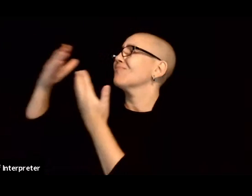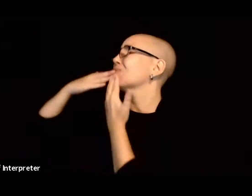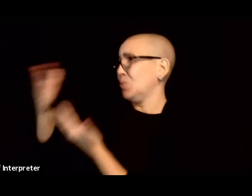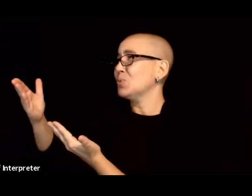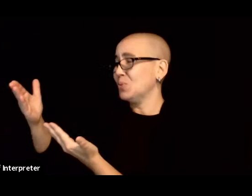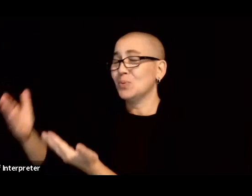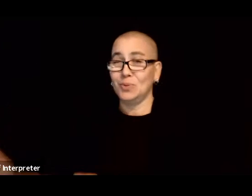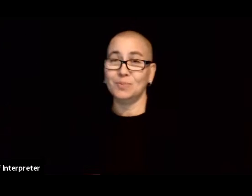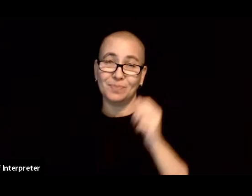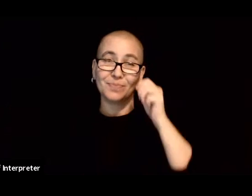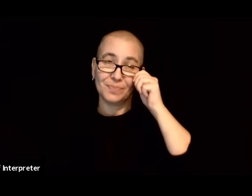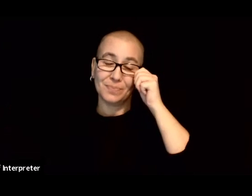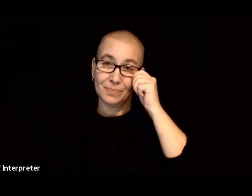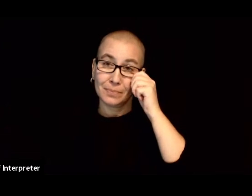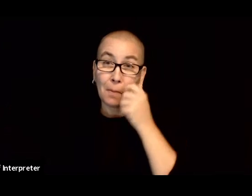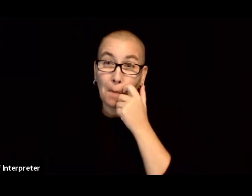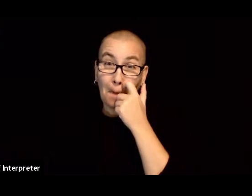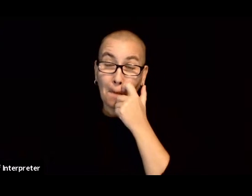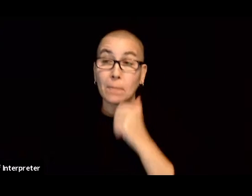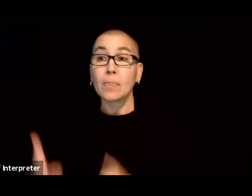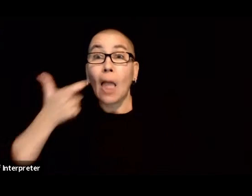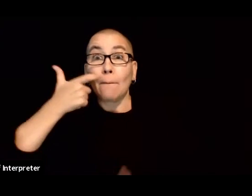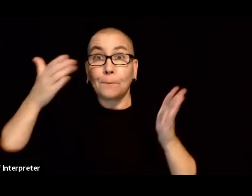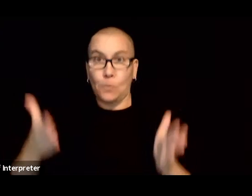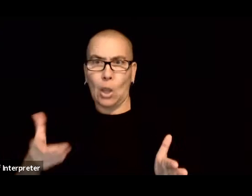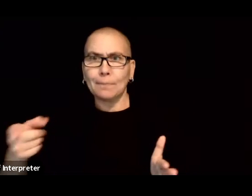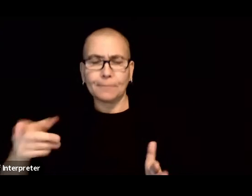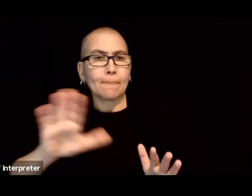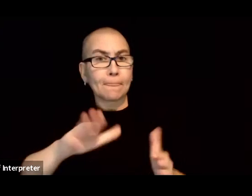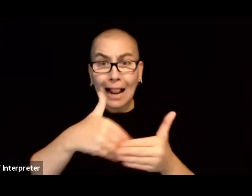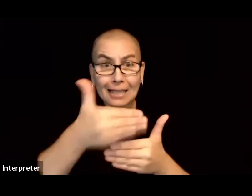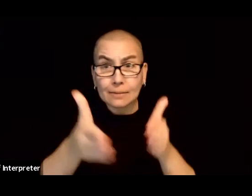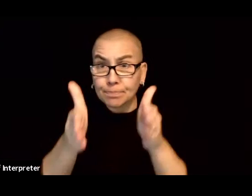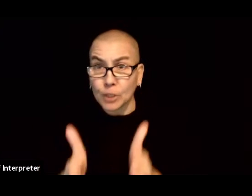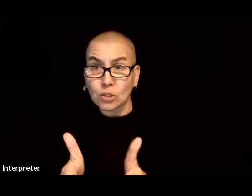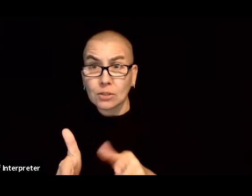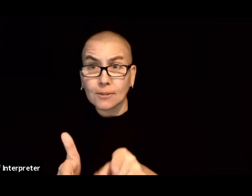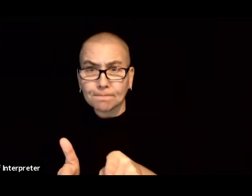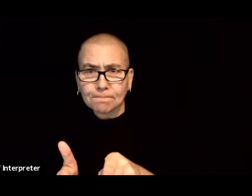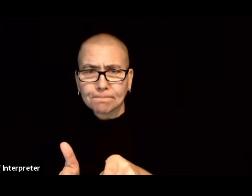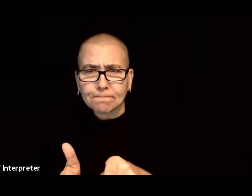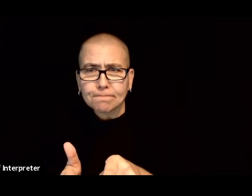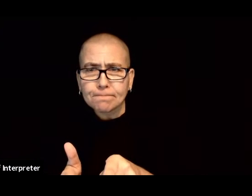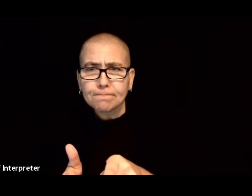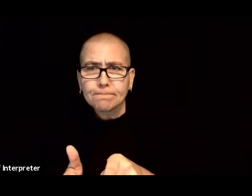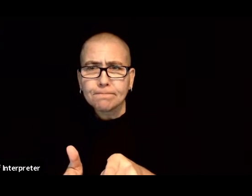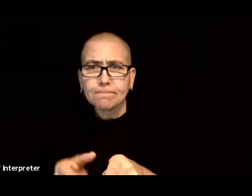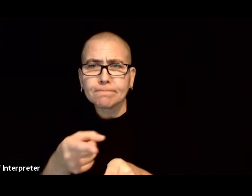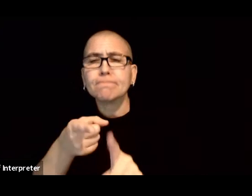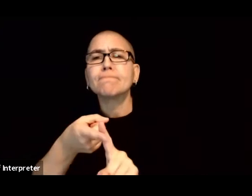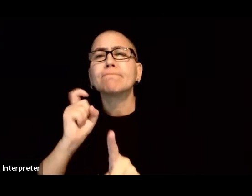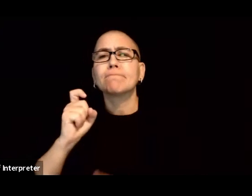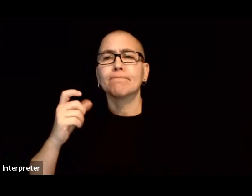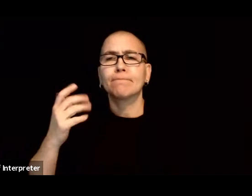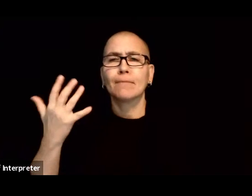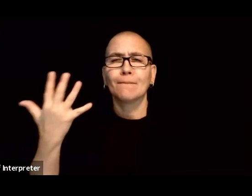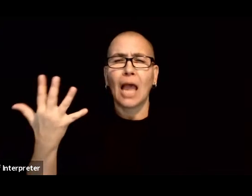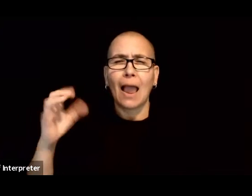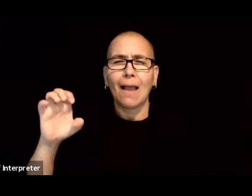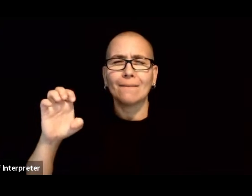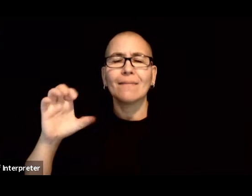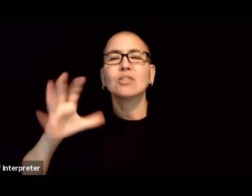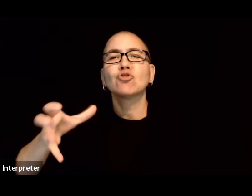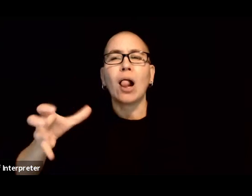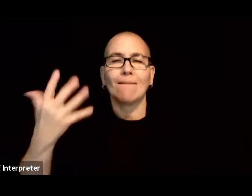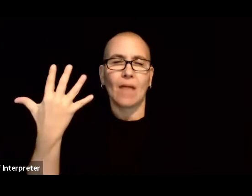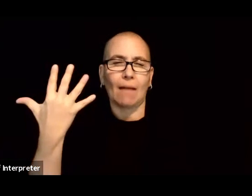Next question comes from the line of Joe Mavon from 5 Eyewitness News. You may ask your question. Hi, thanks